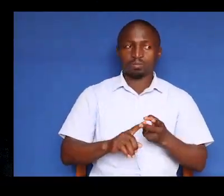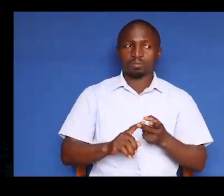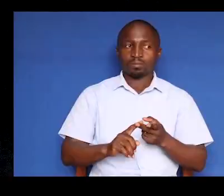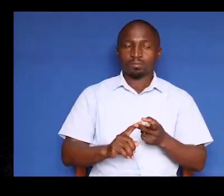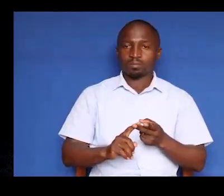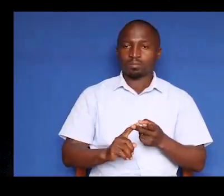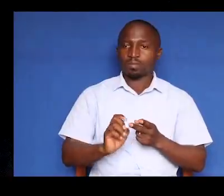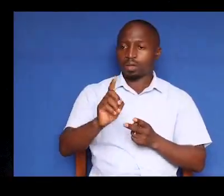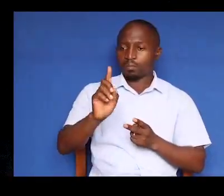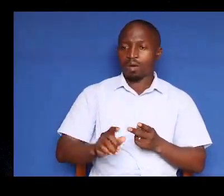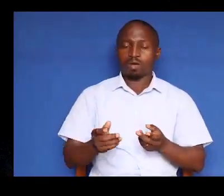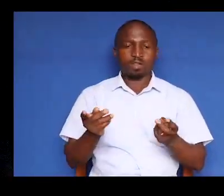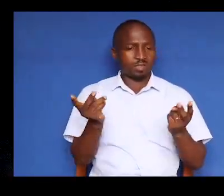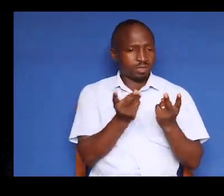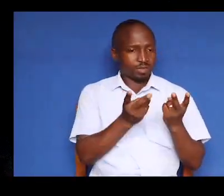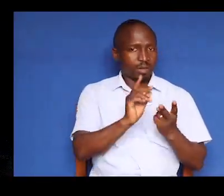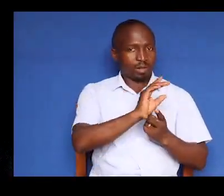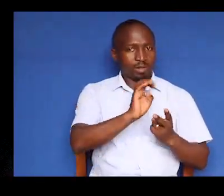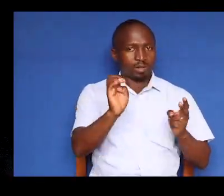of 10,000,